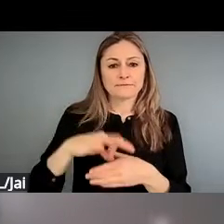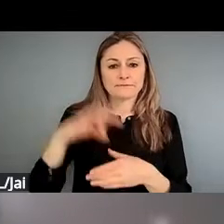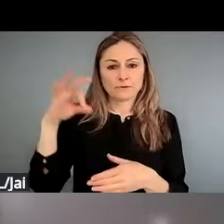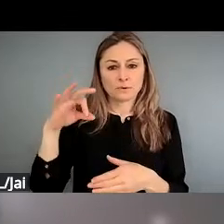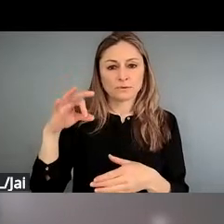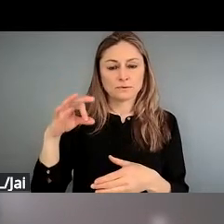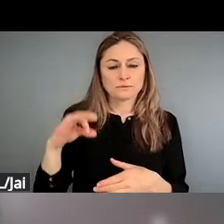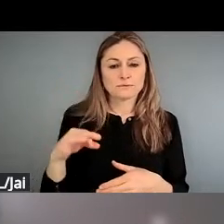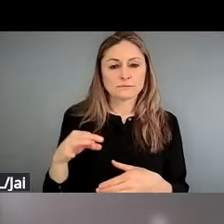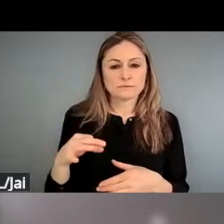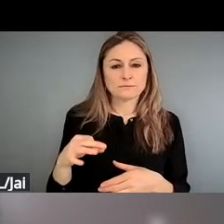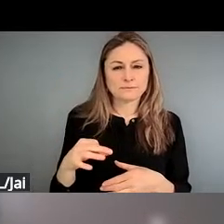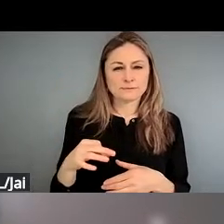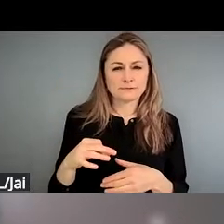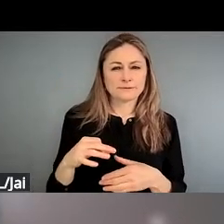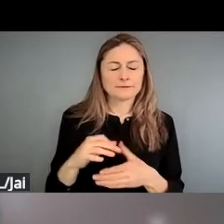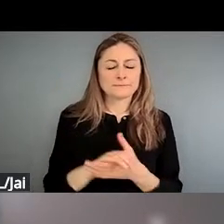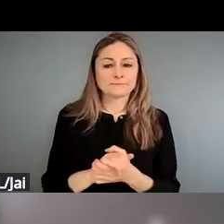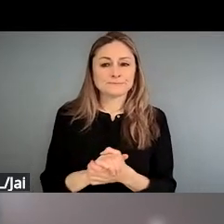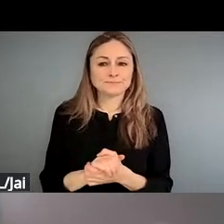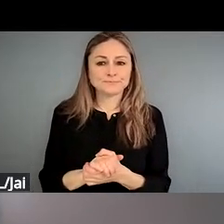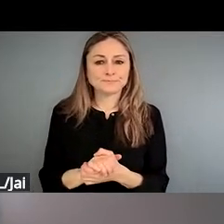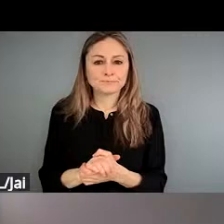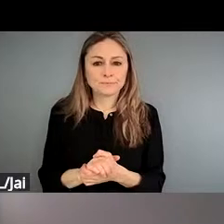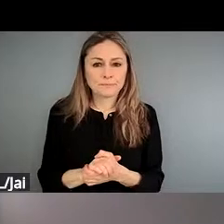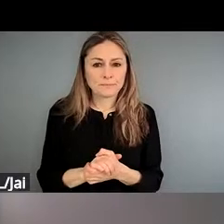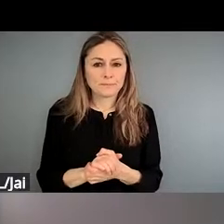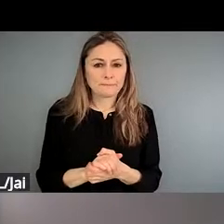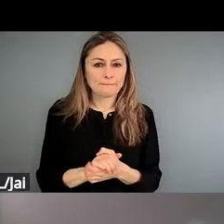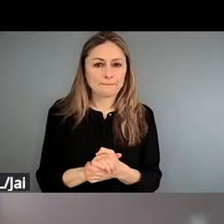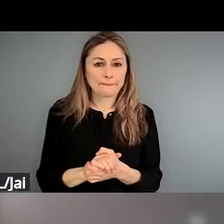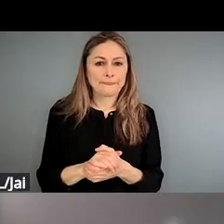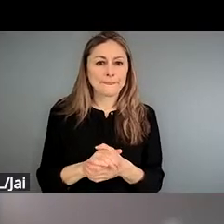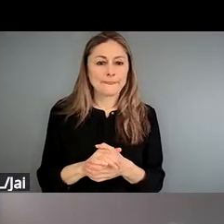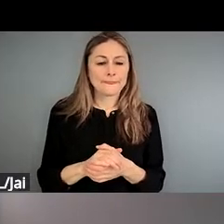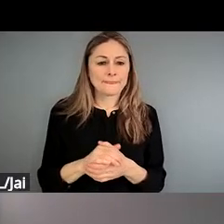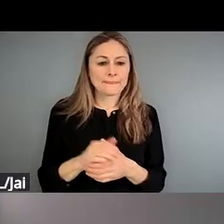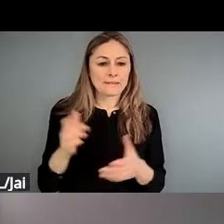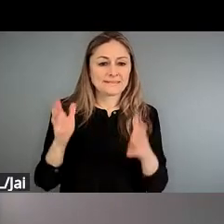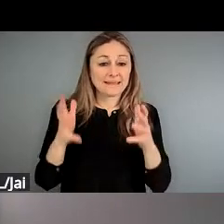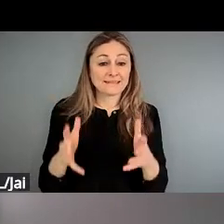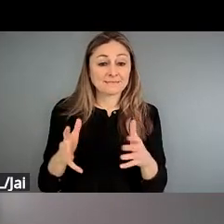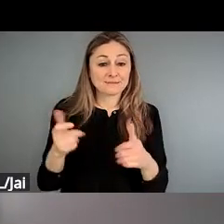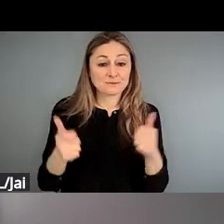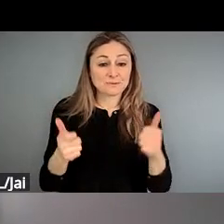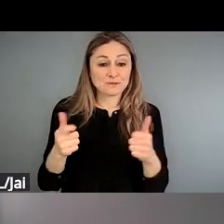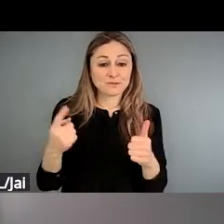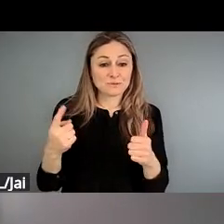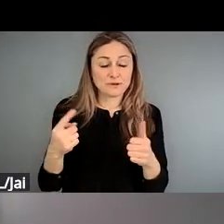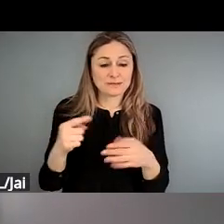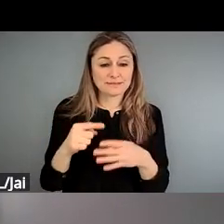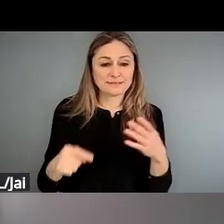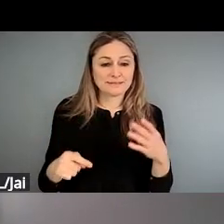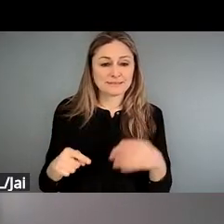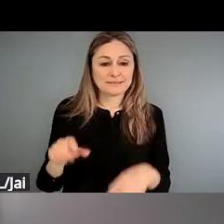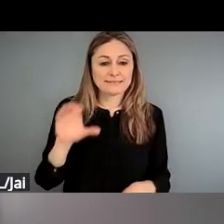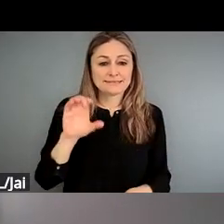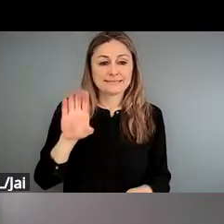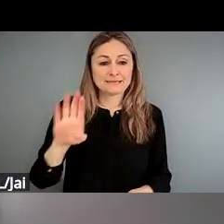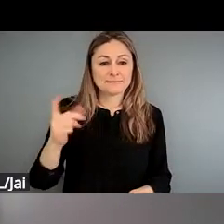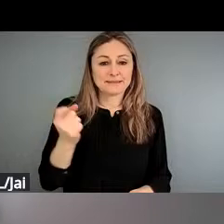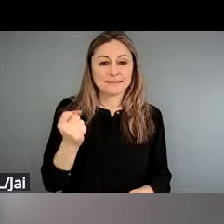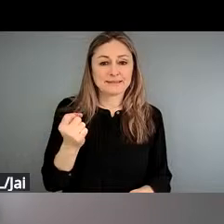on the wordsmithing relative to that. And that leaves us, which ones does that leave us? CB11. CB11. Yes. How